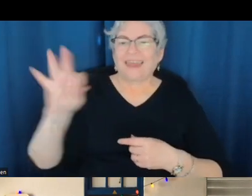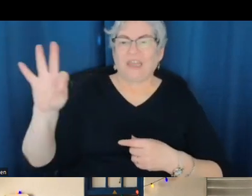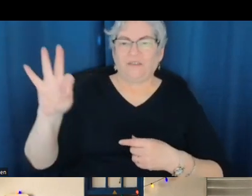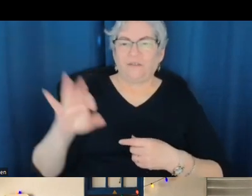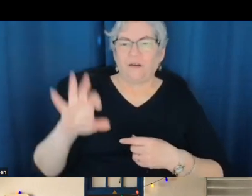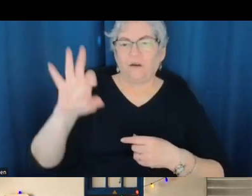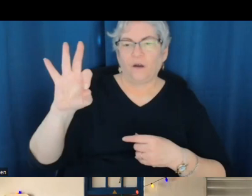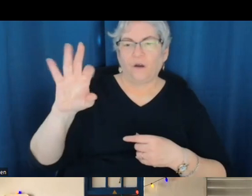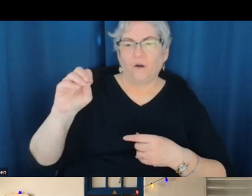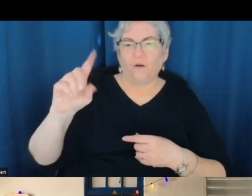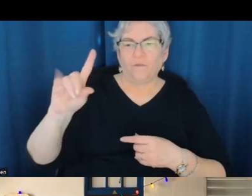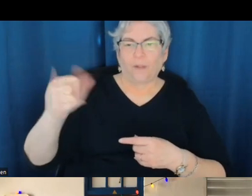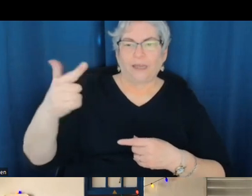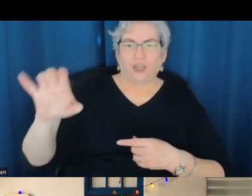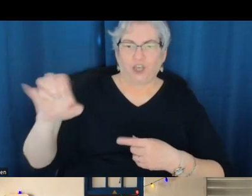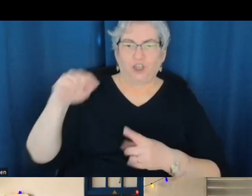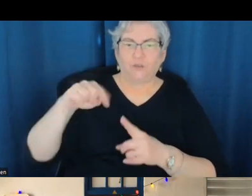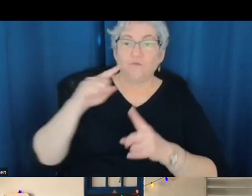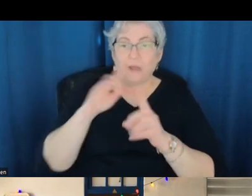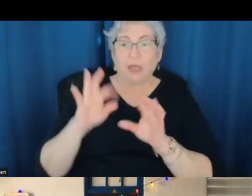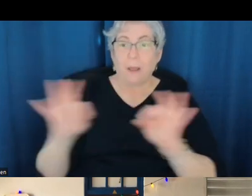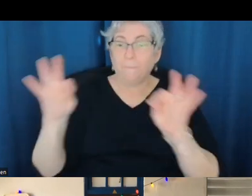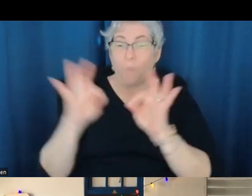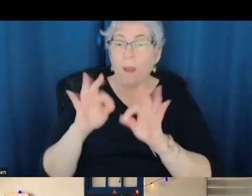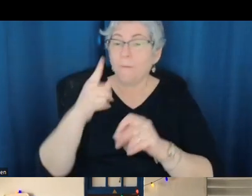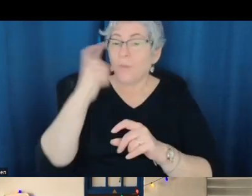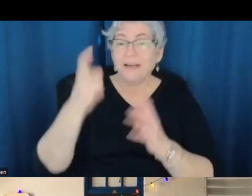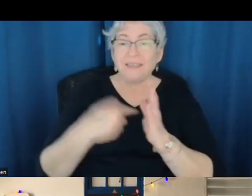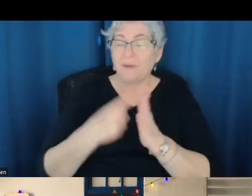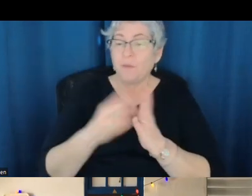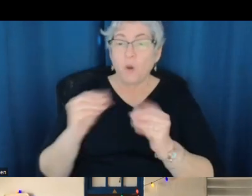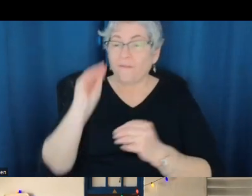important component as it exists even when the plants are not in bloom.